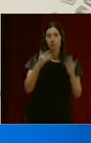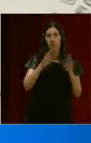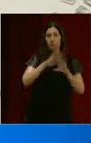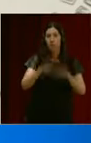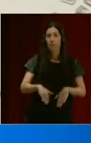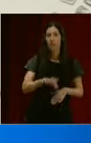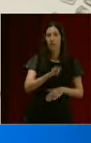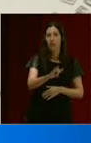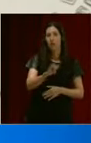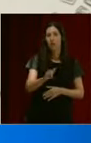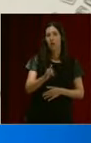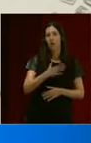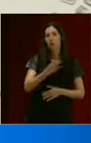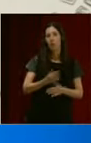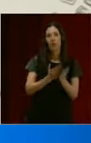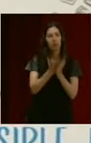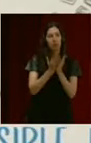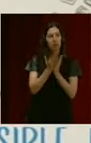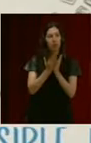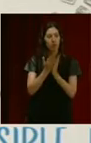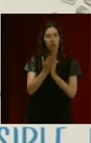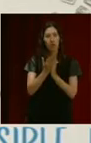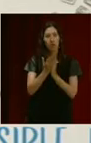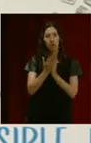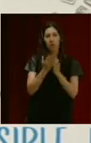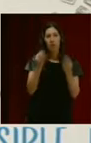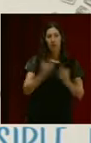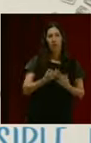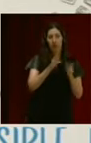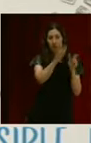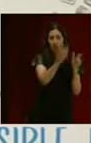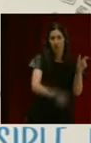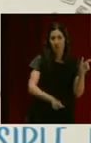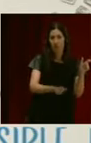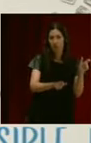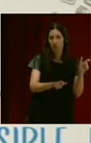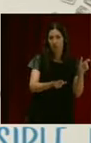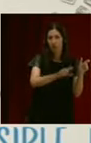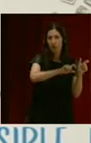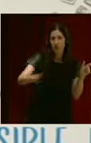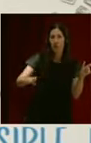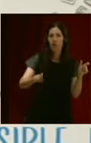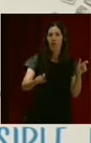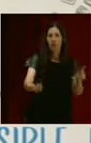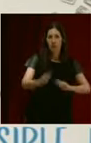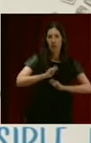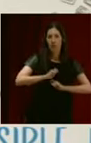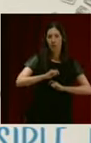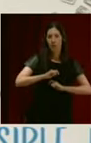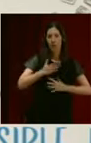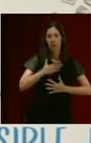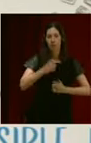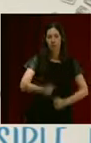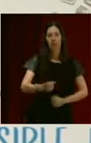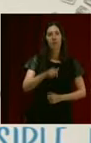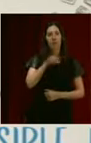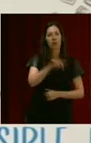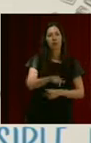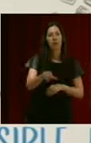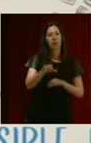clearer where the potential is. At the end, we obtain a certain probability regarding the field